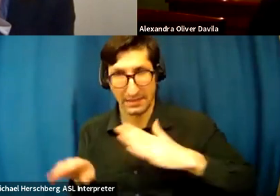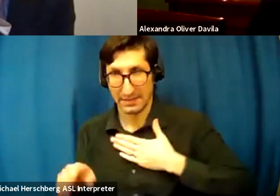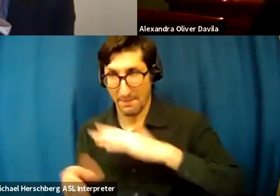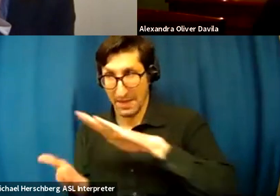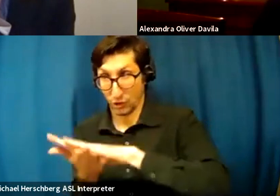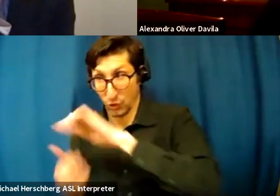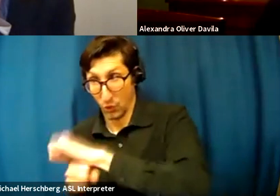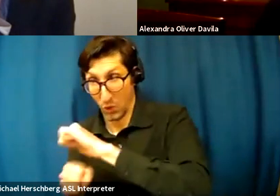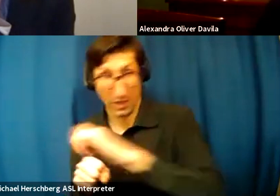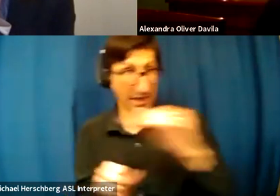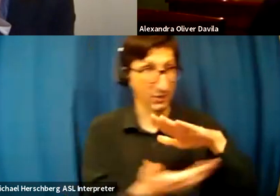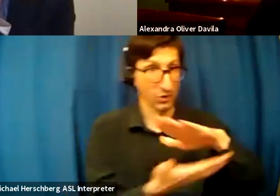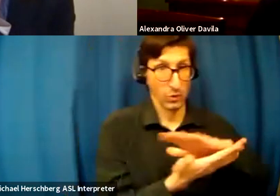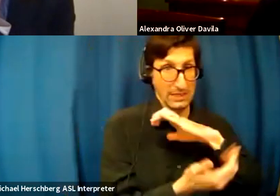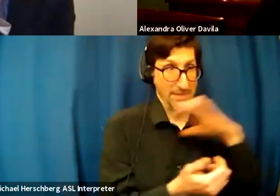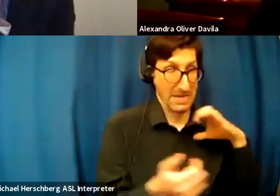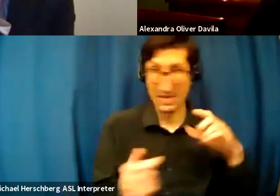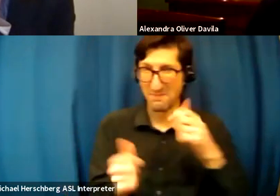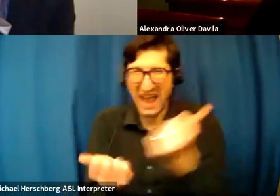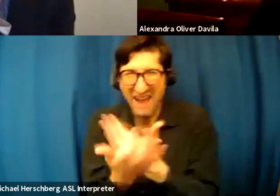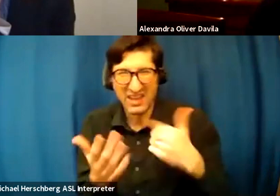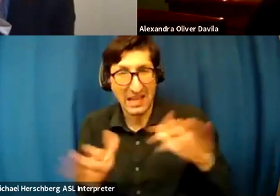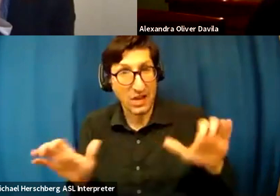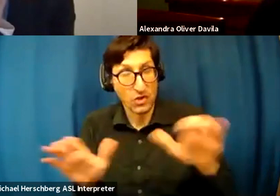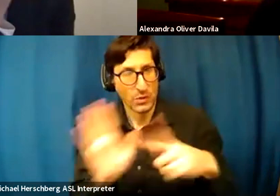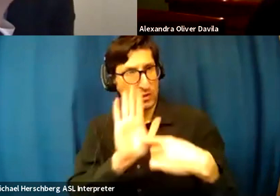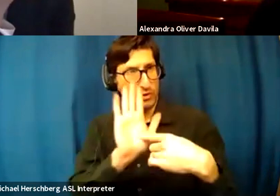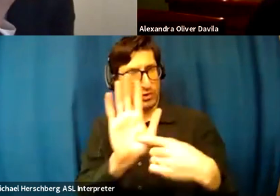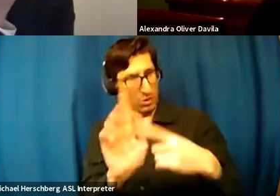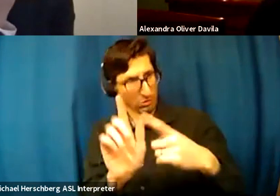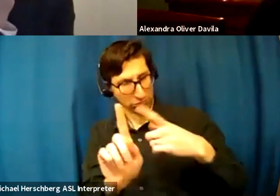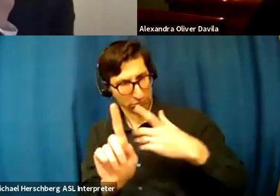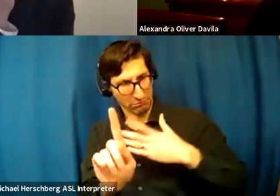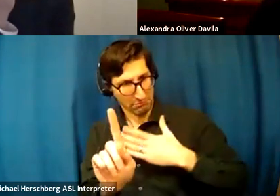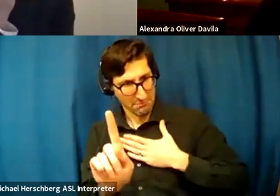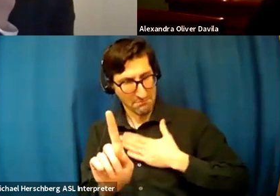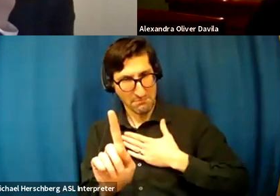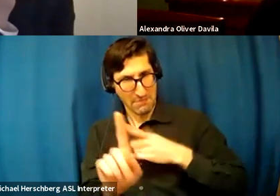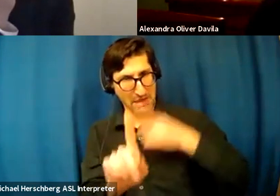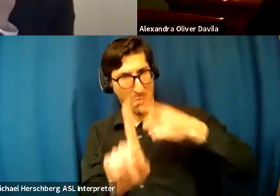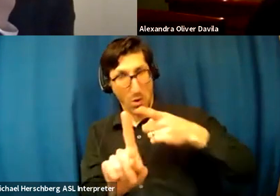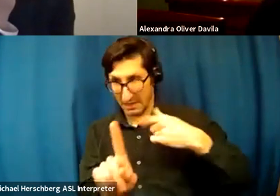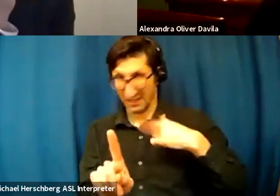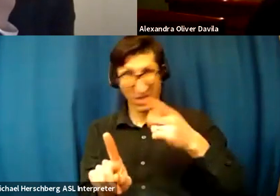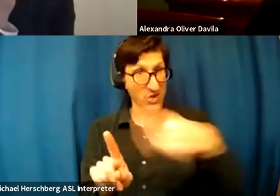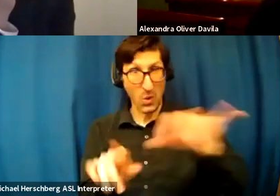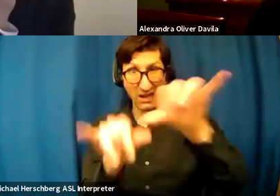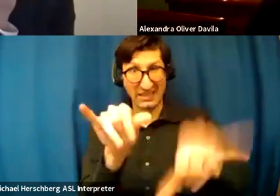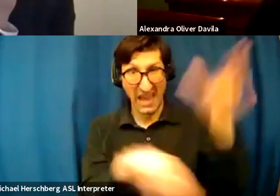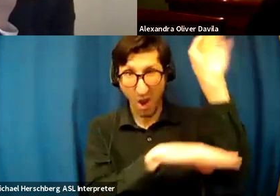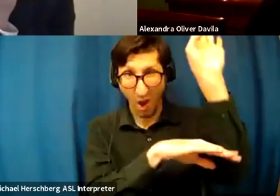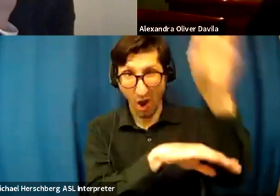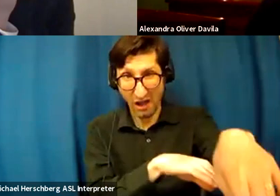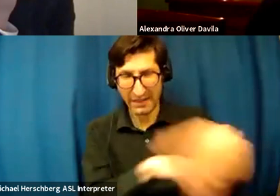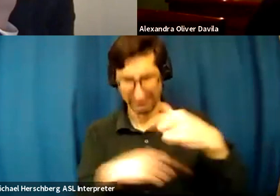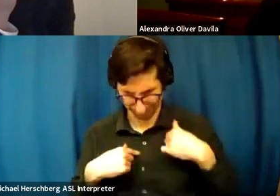everything that I do is to make a statement. And that statement is to tell you all that I can be here just as long as y'all can. And I can do the